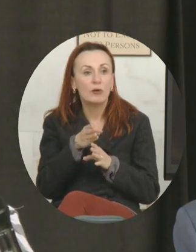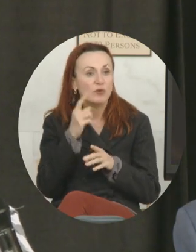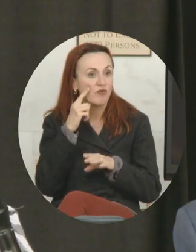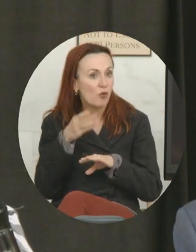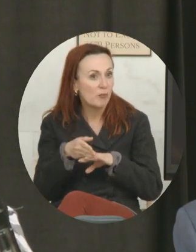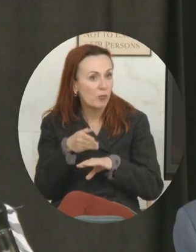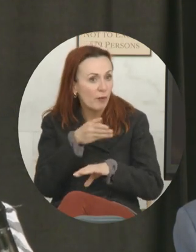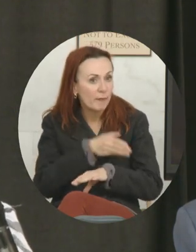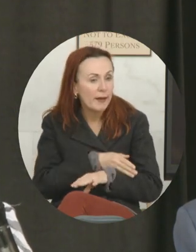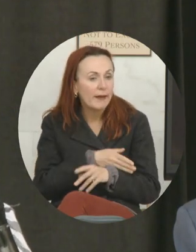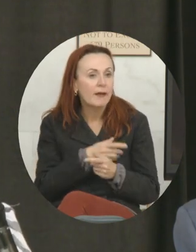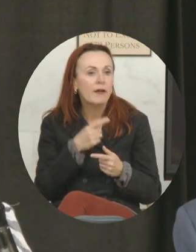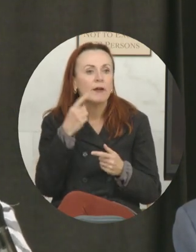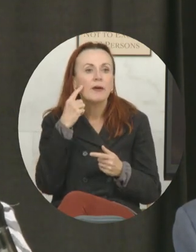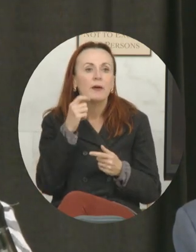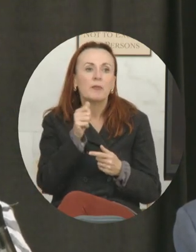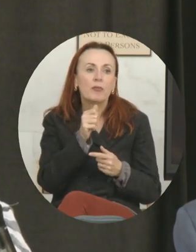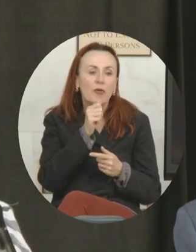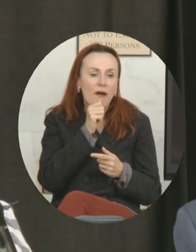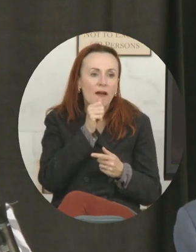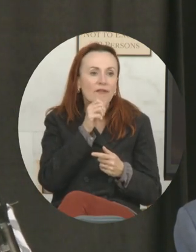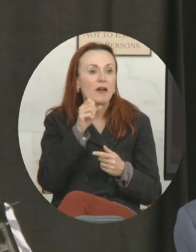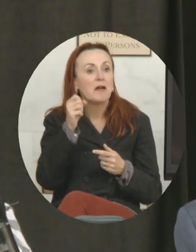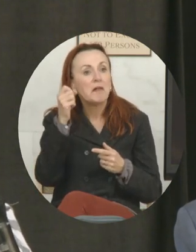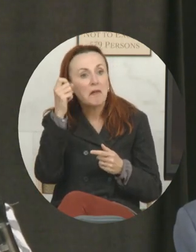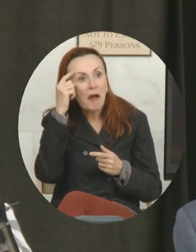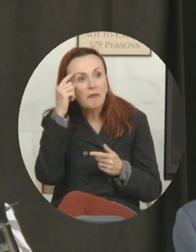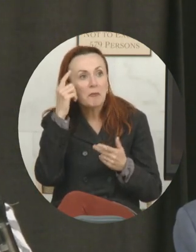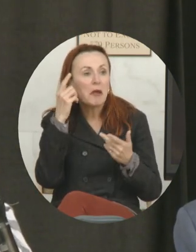the community, or the government sector,